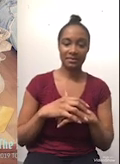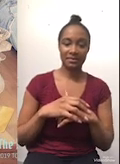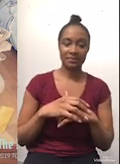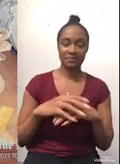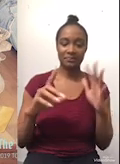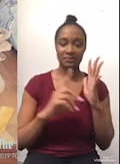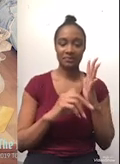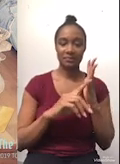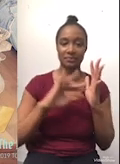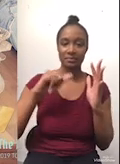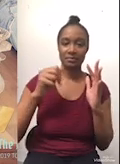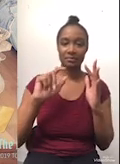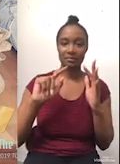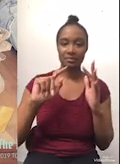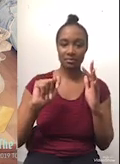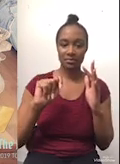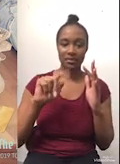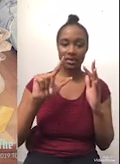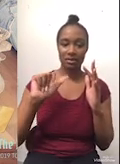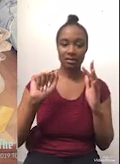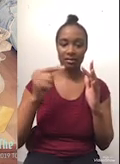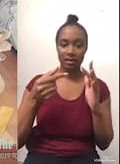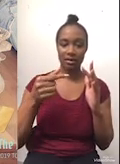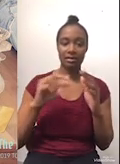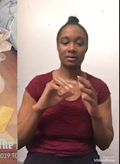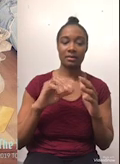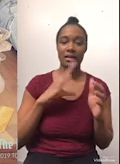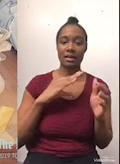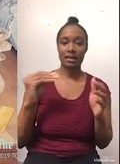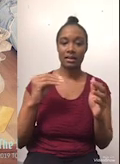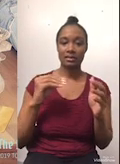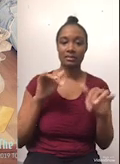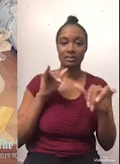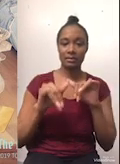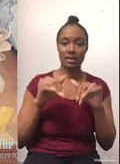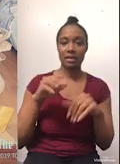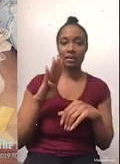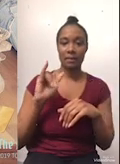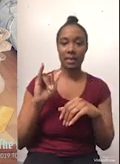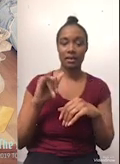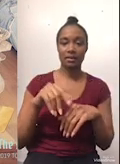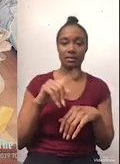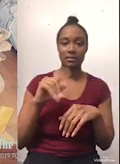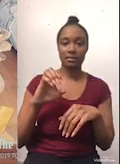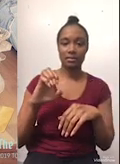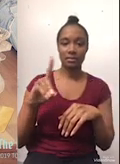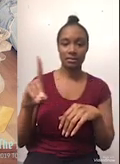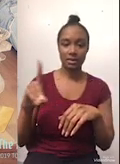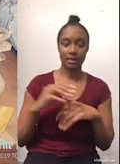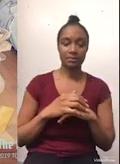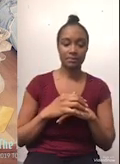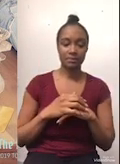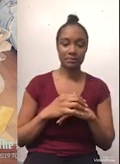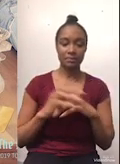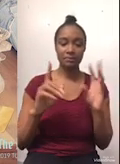I listen to Jet Lag by Woo Wonjae's Frequently. I also listen to Stay by The